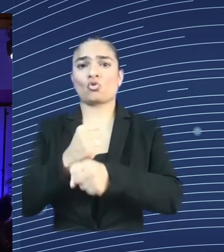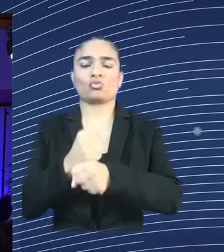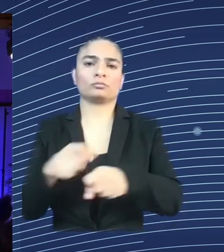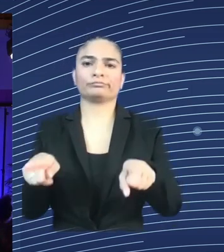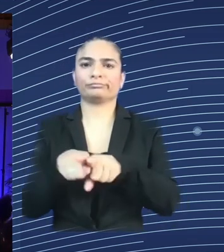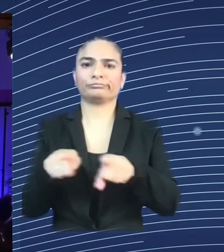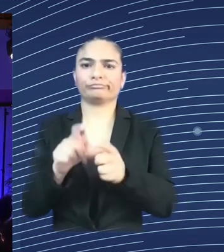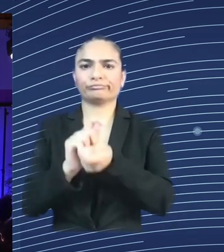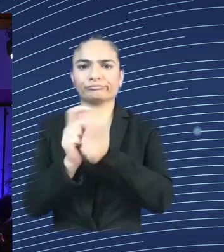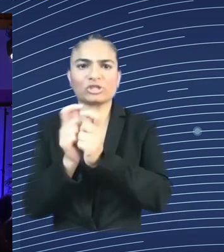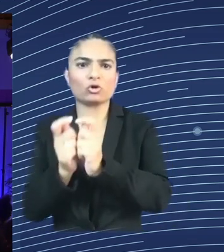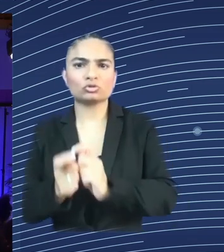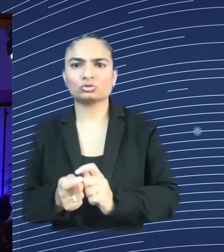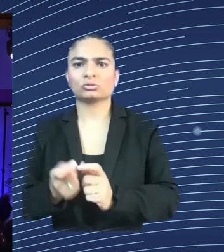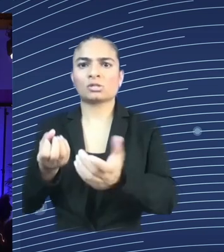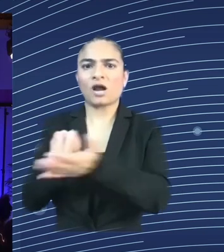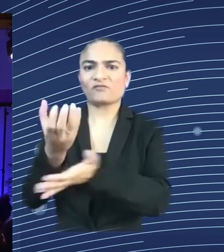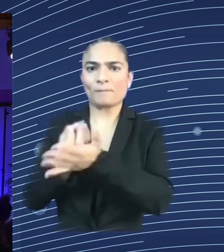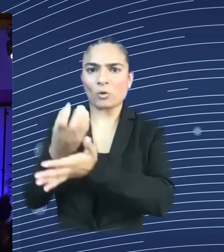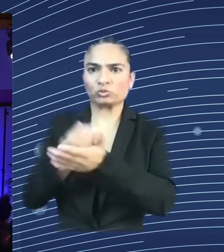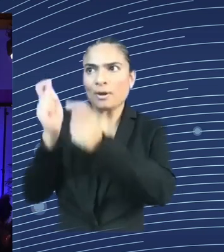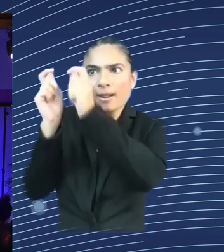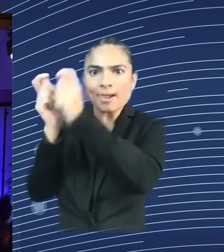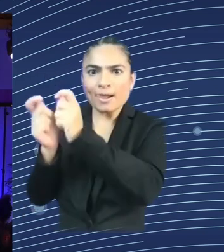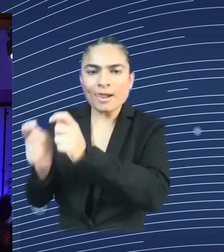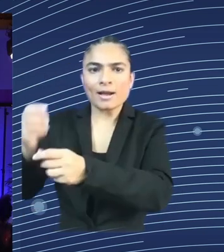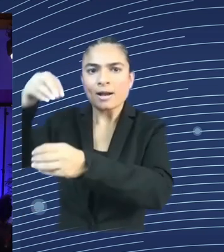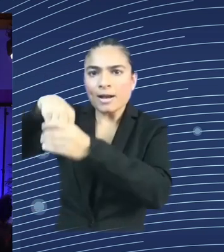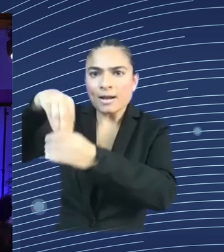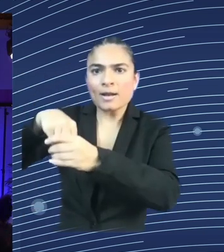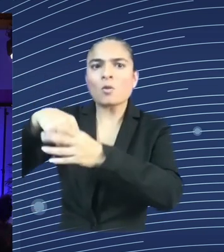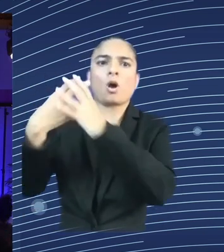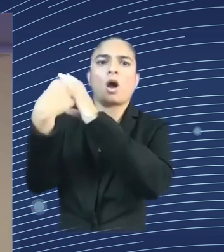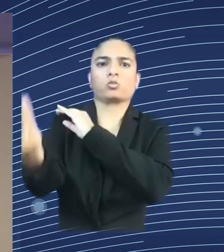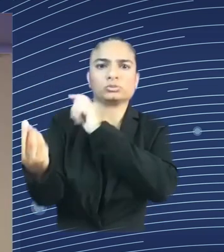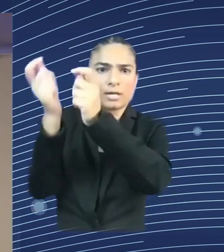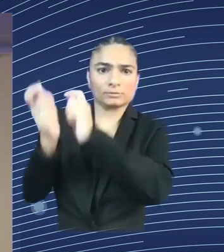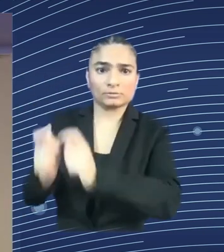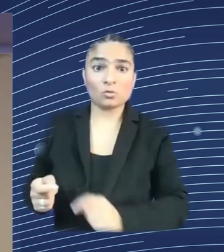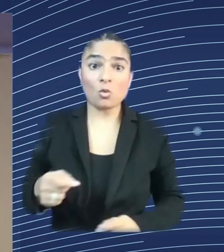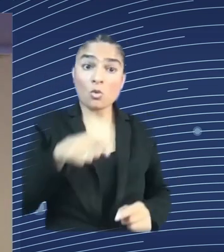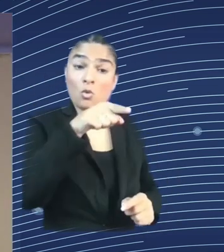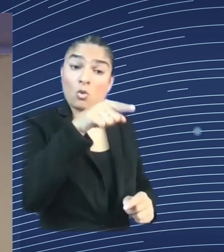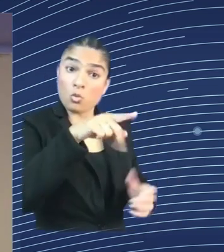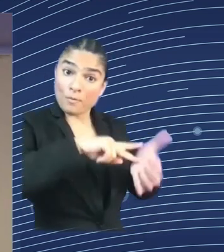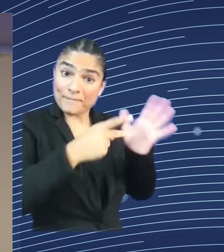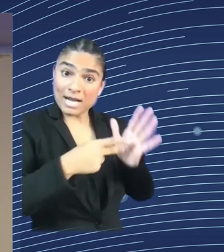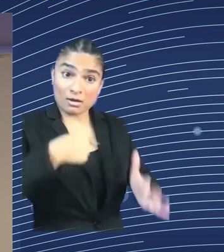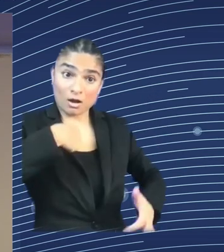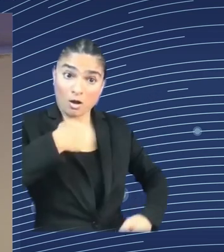Security organization. Just to... Their fraud or their corruption, quote unquote. What does AI do with that?